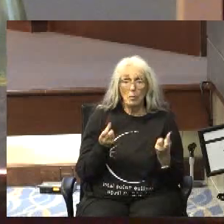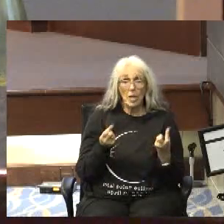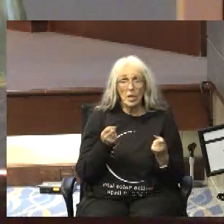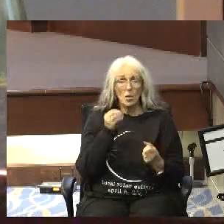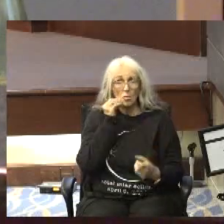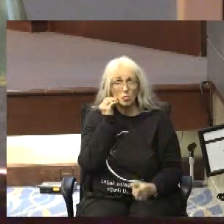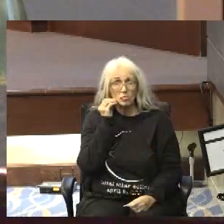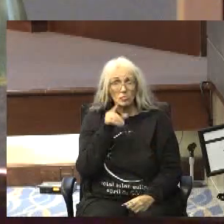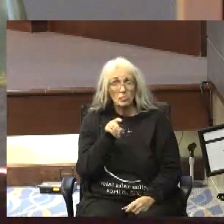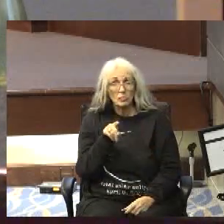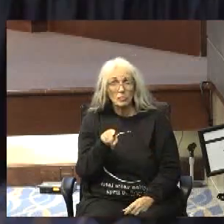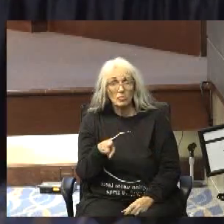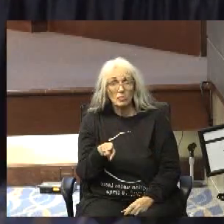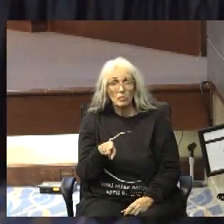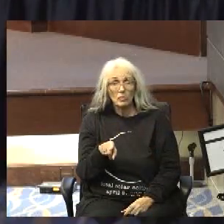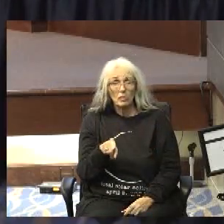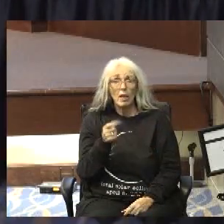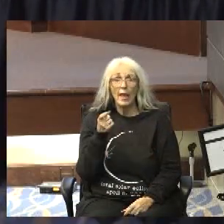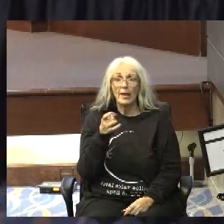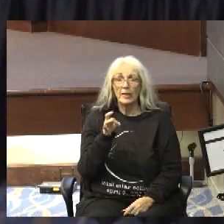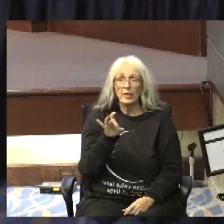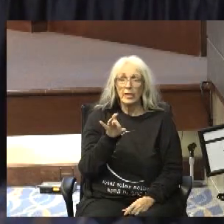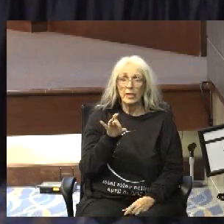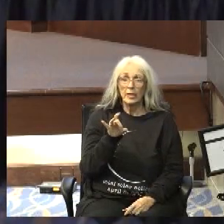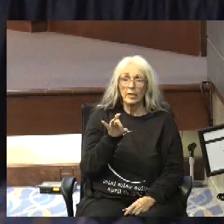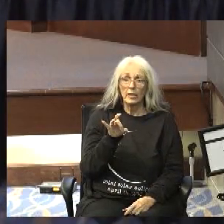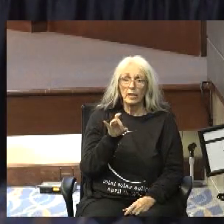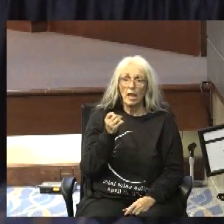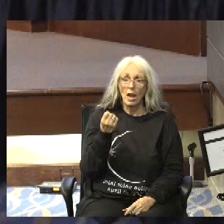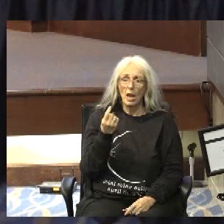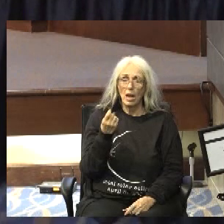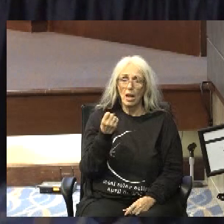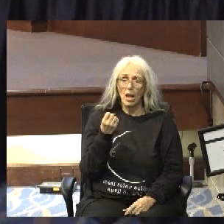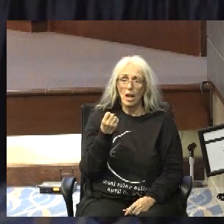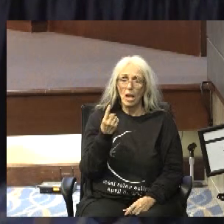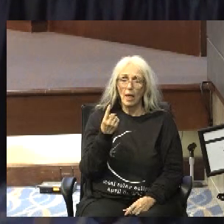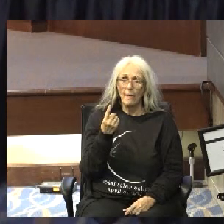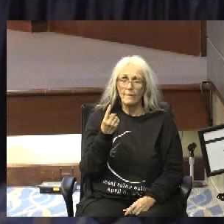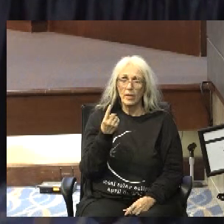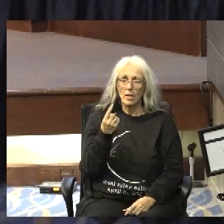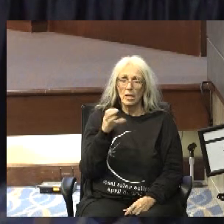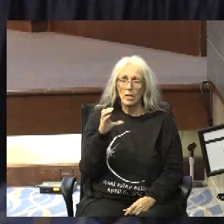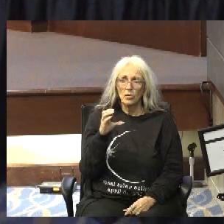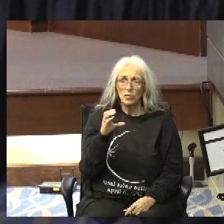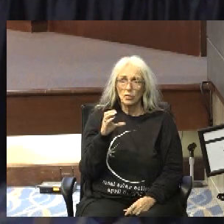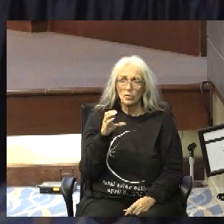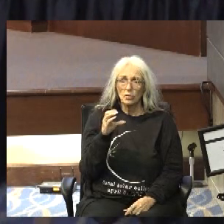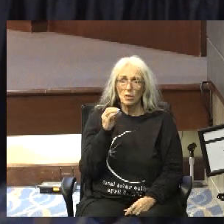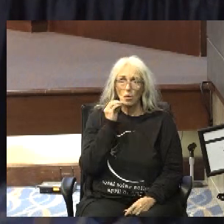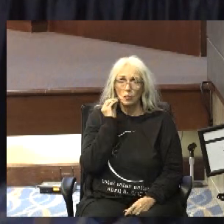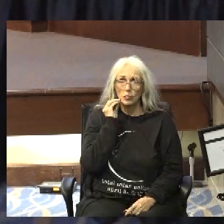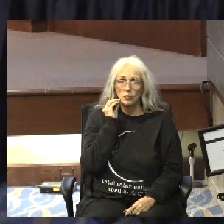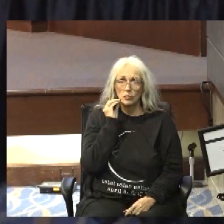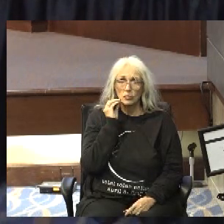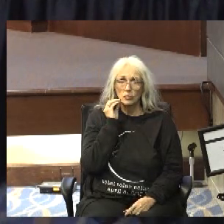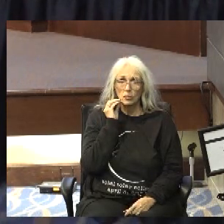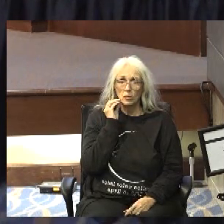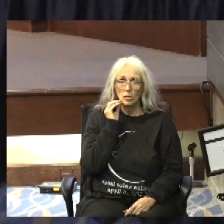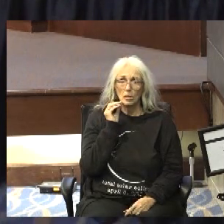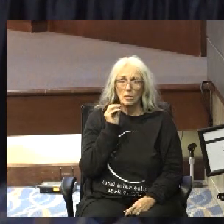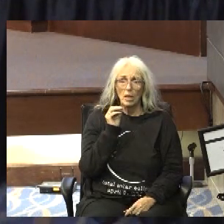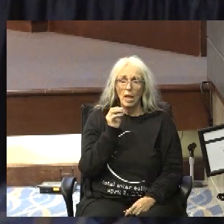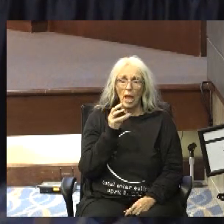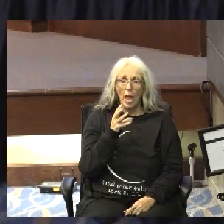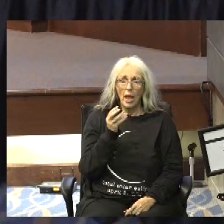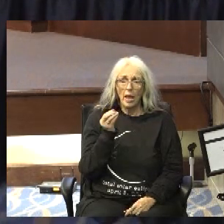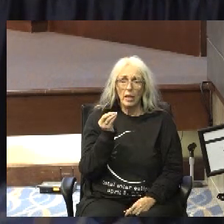homes? It's 1,800 units, 1,100 are single family homes. Yeah. We do. And the MMD does